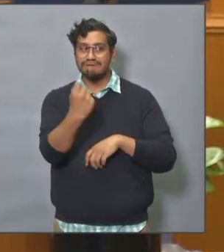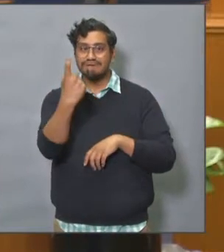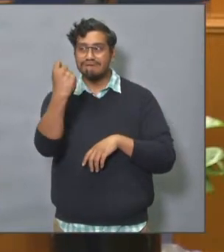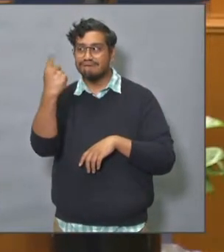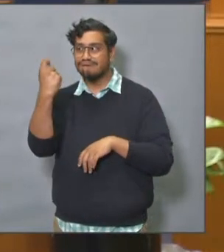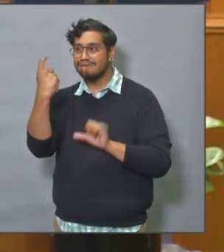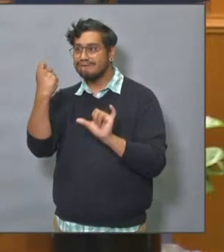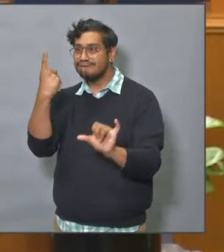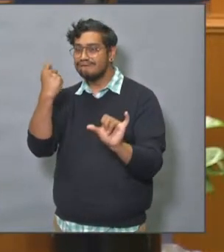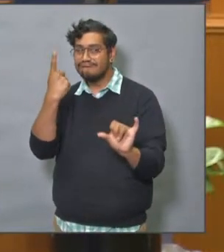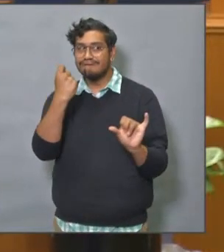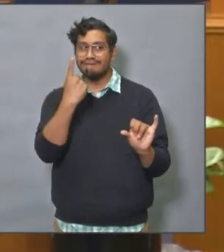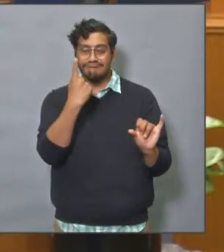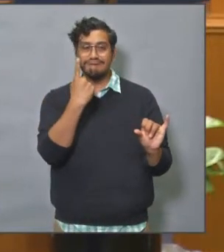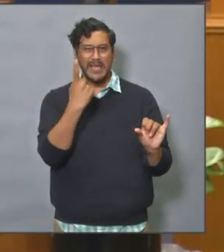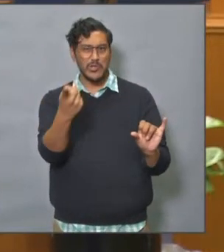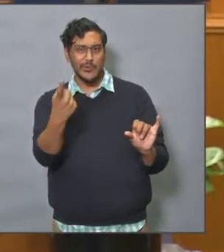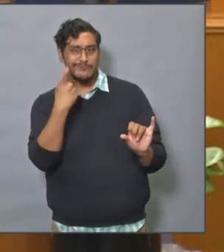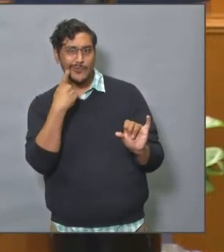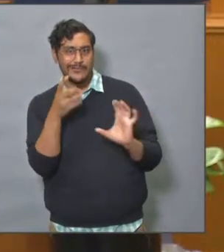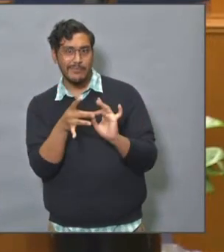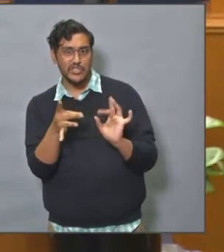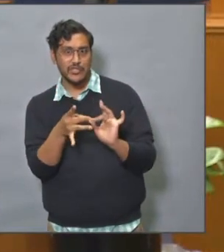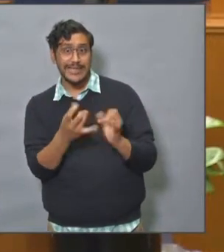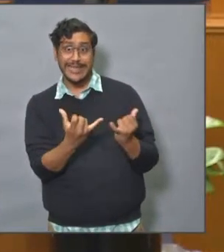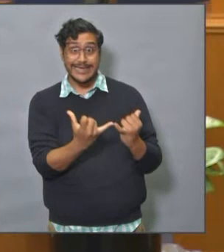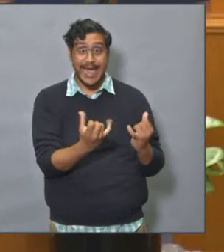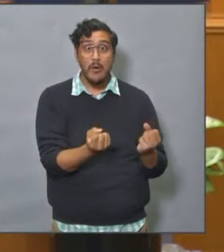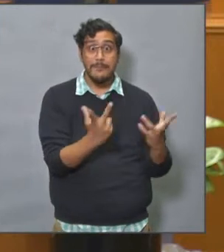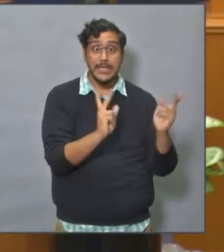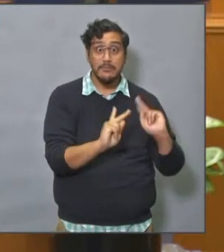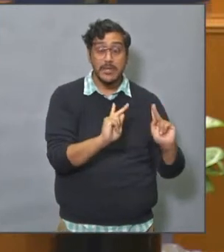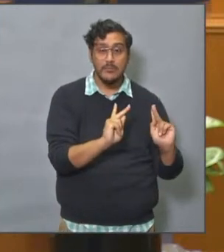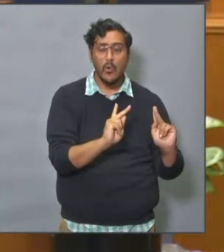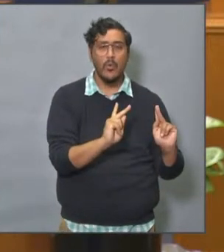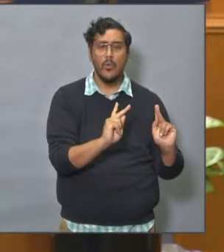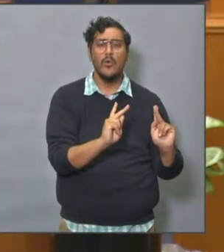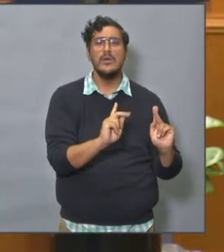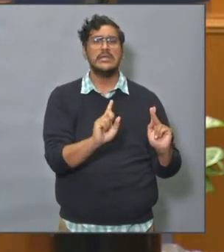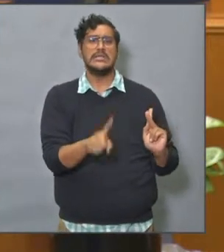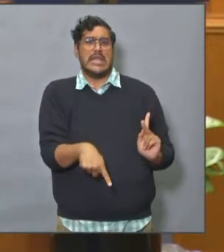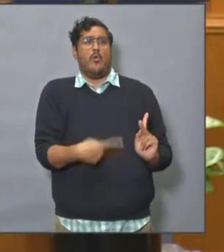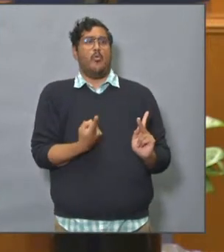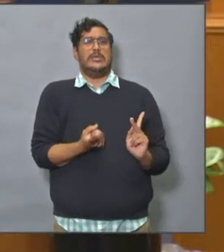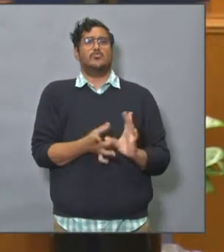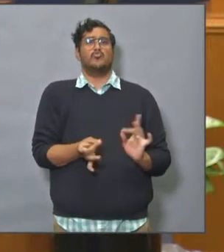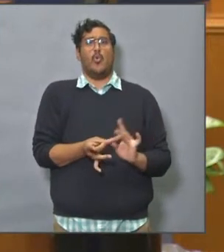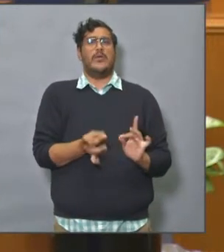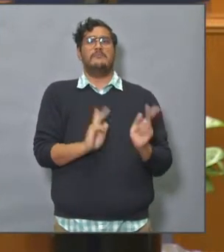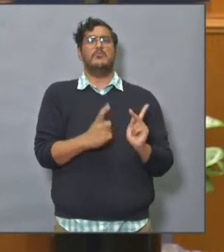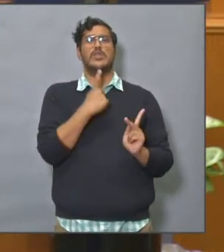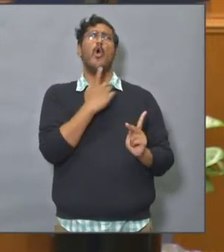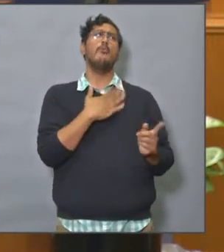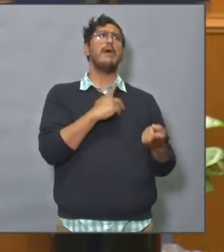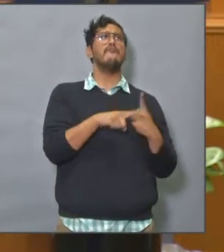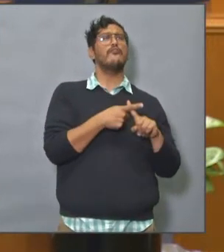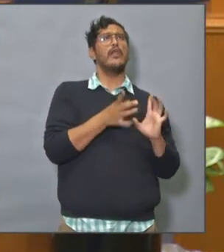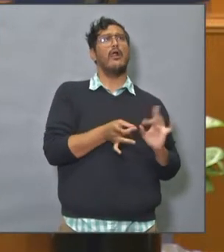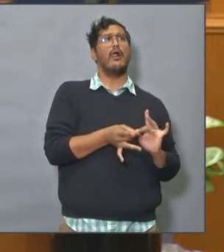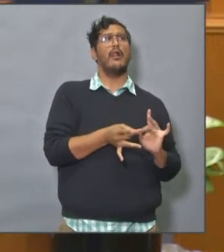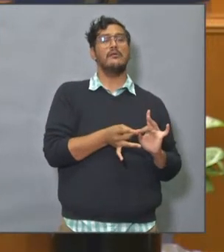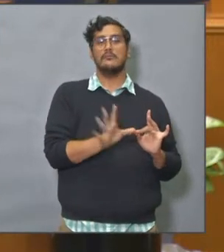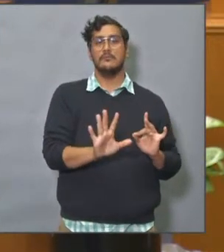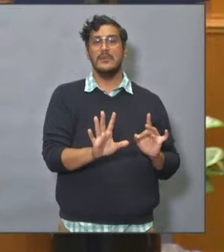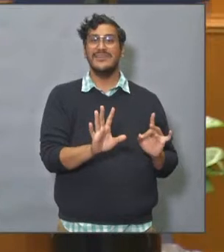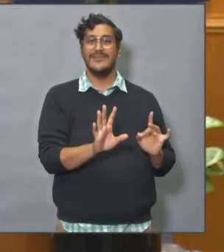you mentioned, there are now numerous, not just anecdotal stories, like, oh, I heard this from a friend, but numerous research